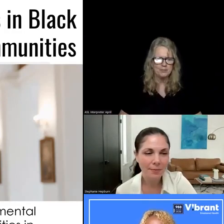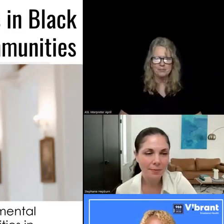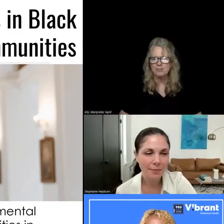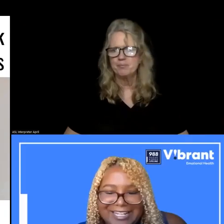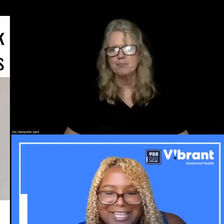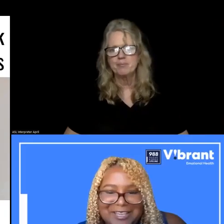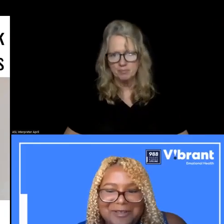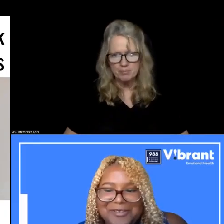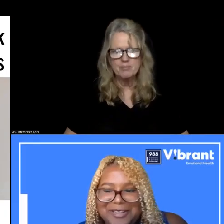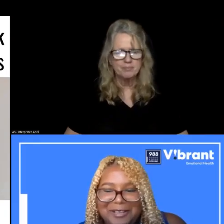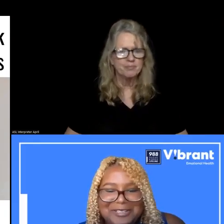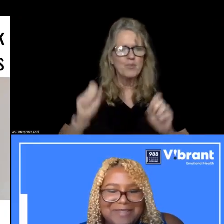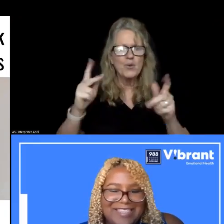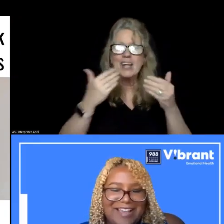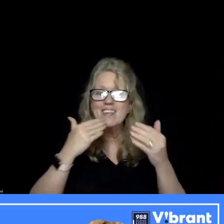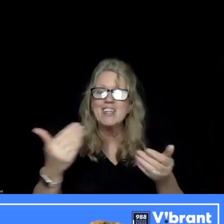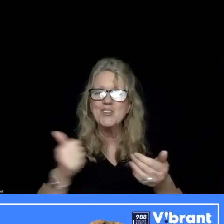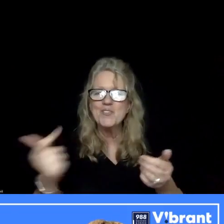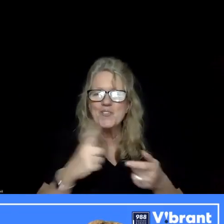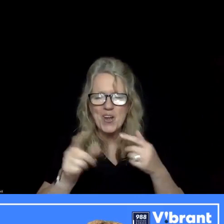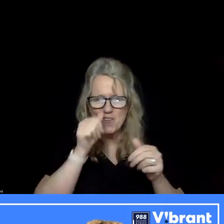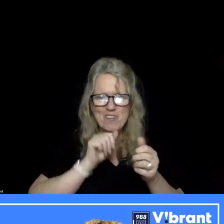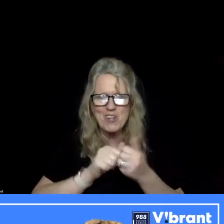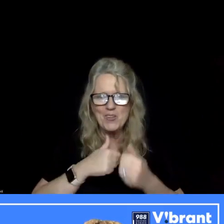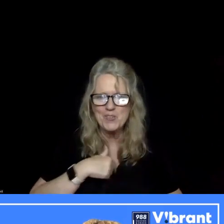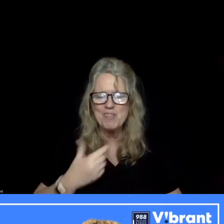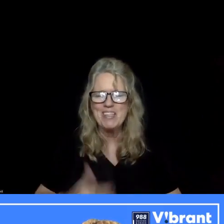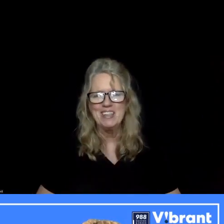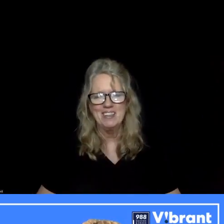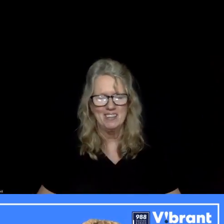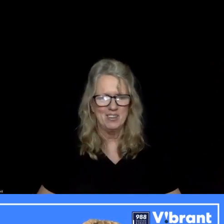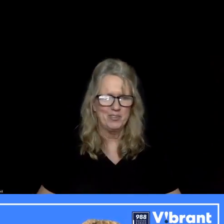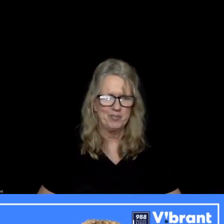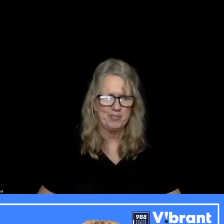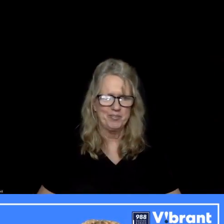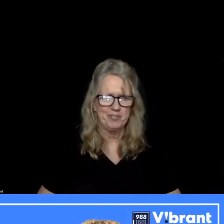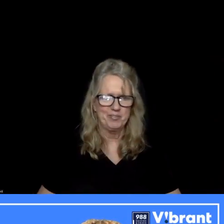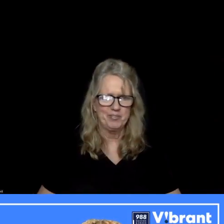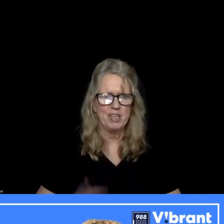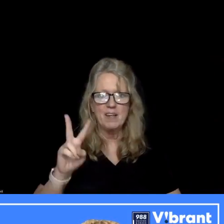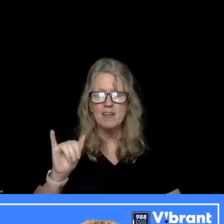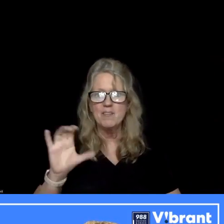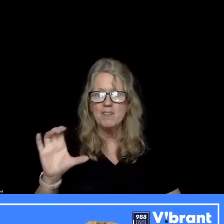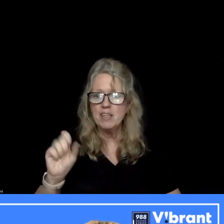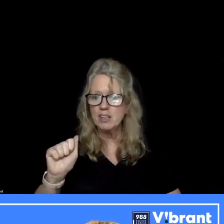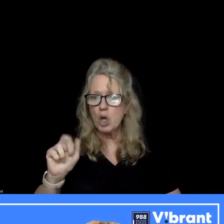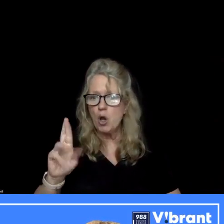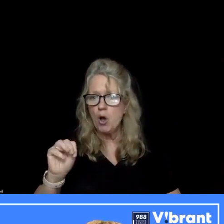Okay, so with that, and thank you all for indulging me there, I'm going to see if Vic Armstrong is